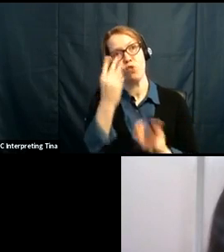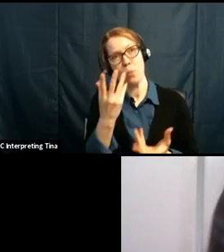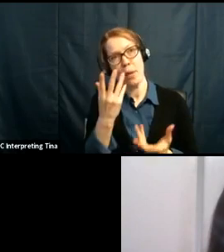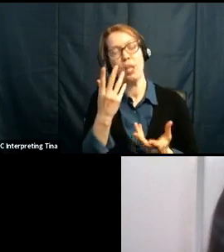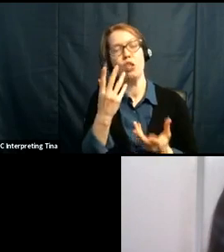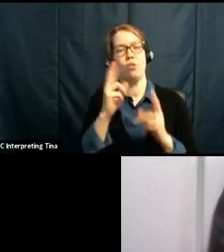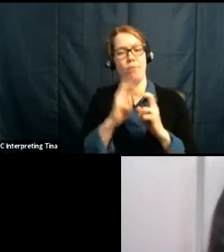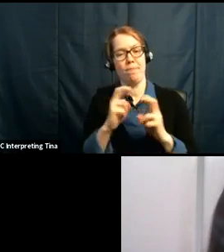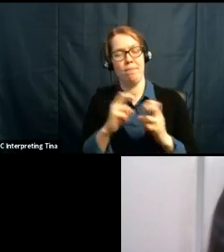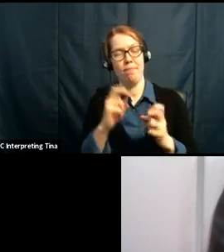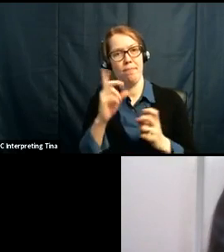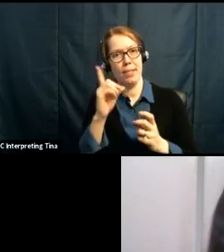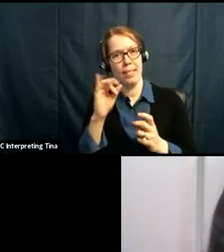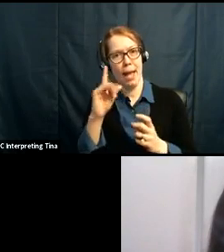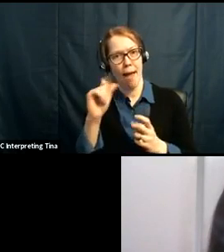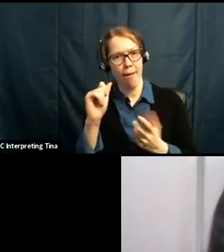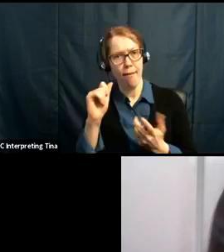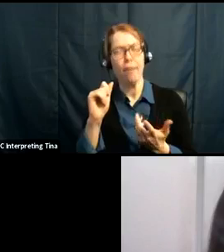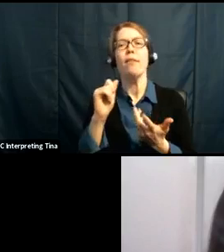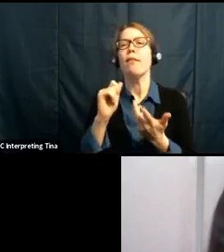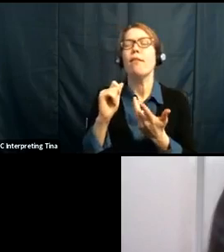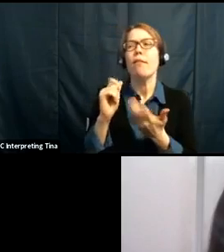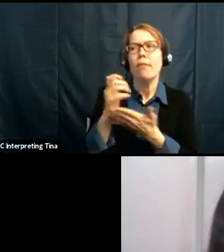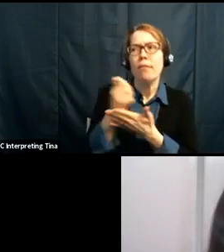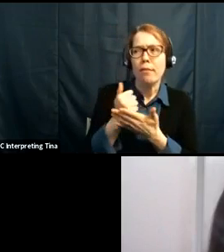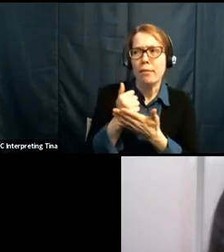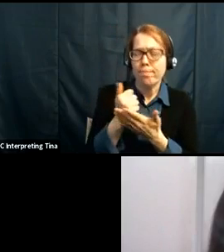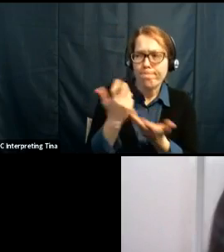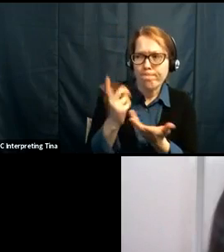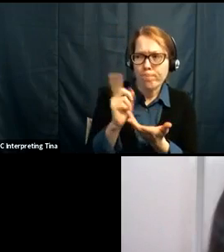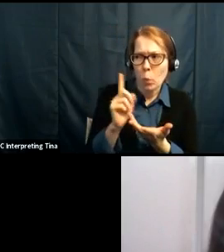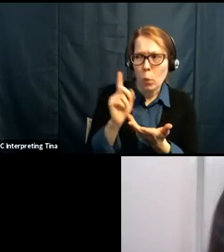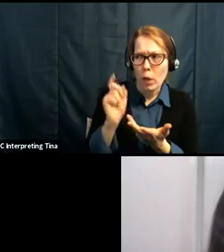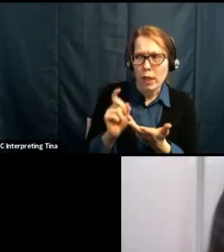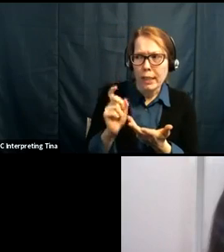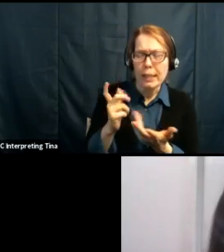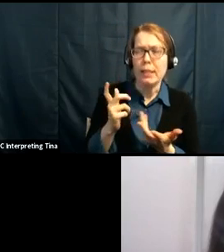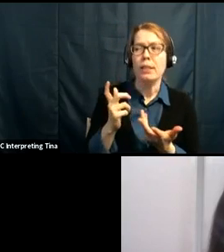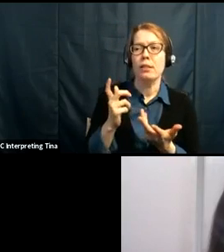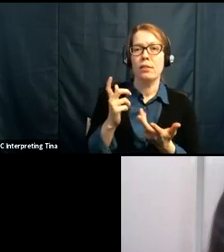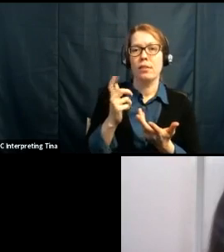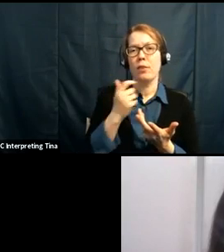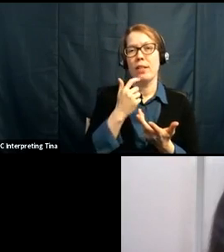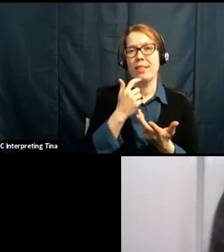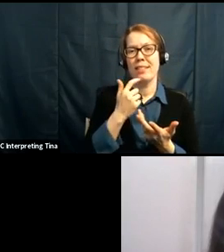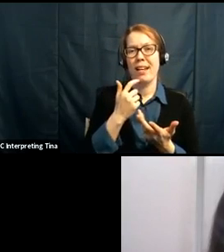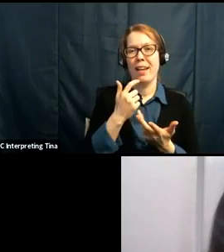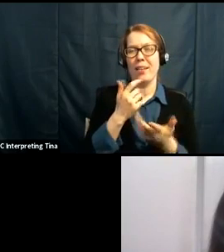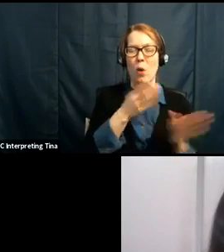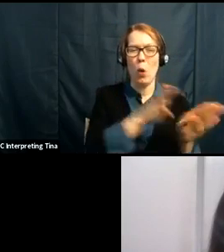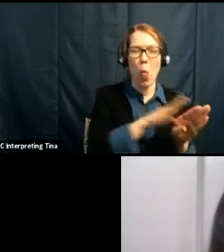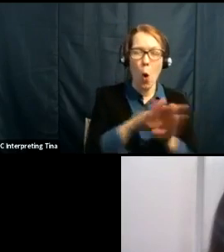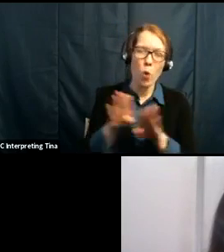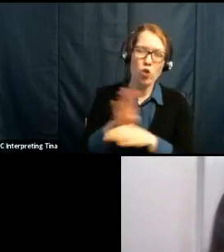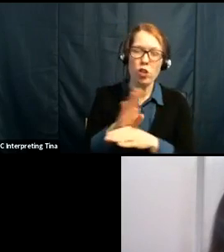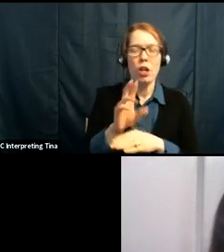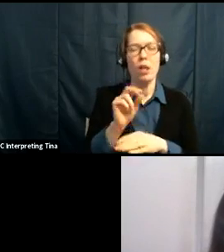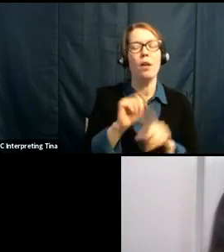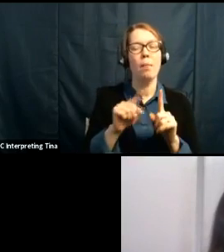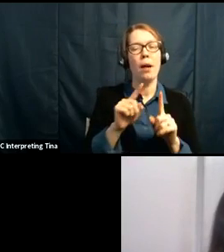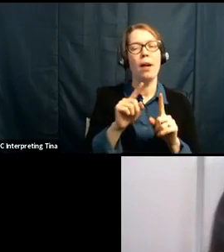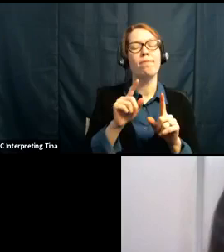data to get us to a point where do we need to be with, let's just say, I don't want to say closures, but things that we need to do